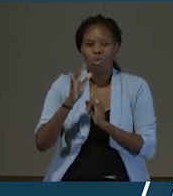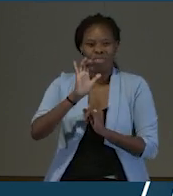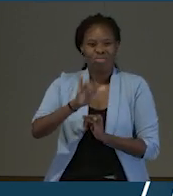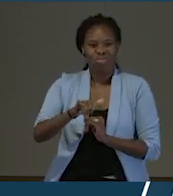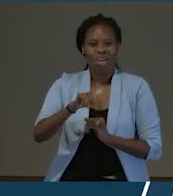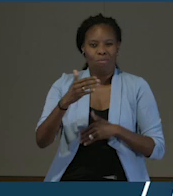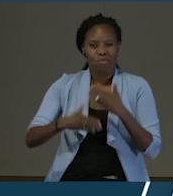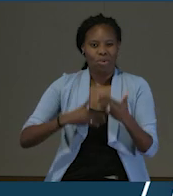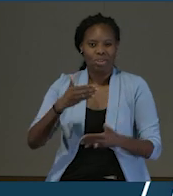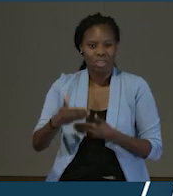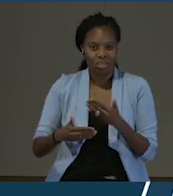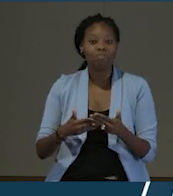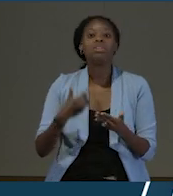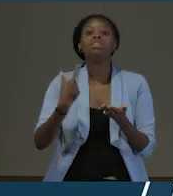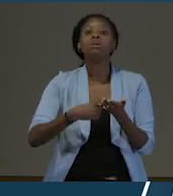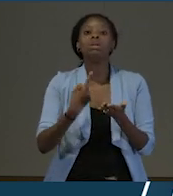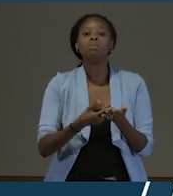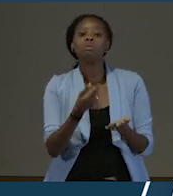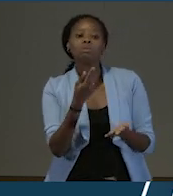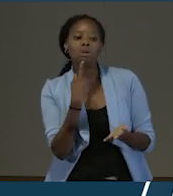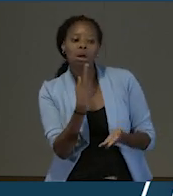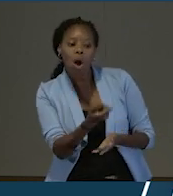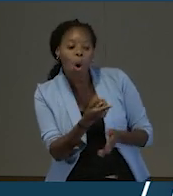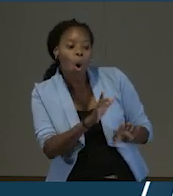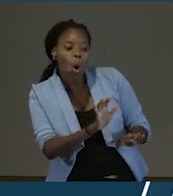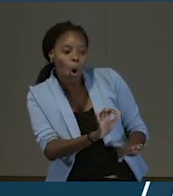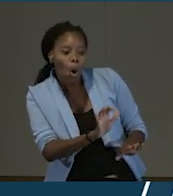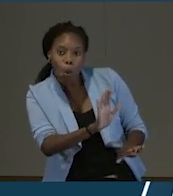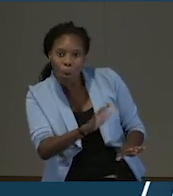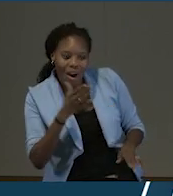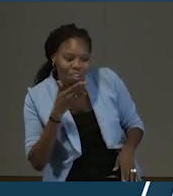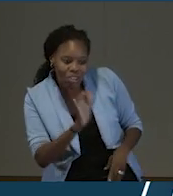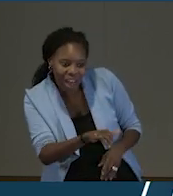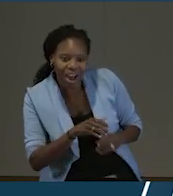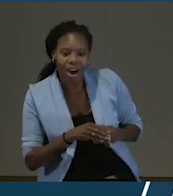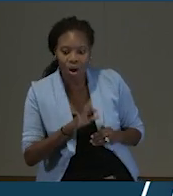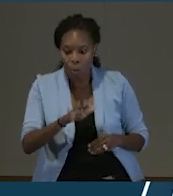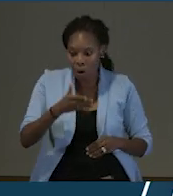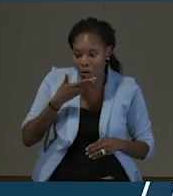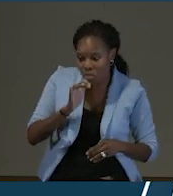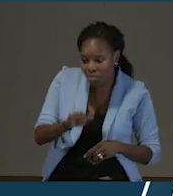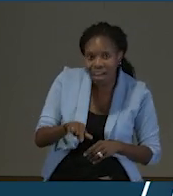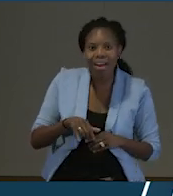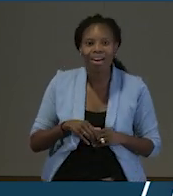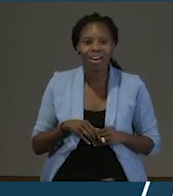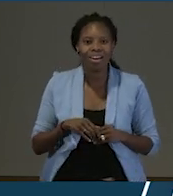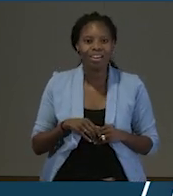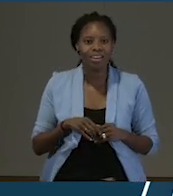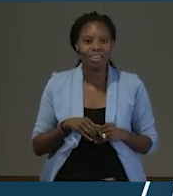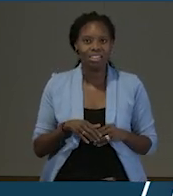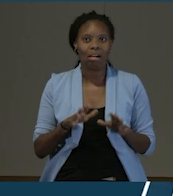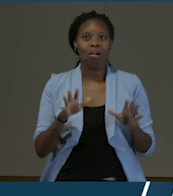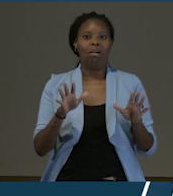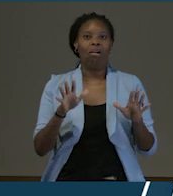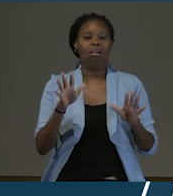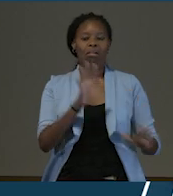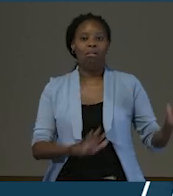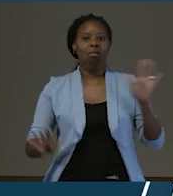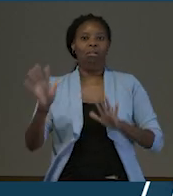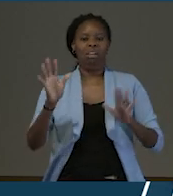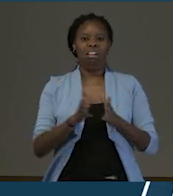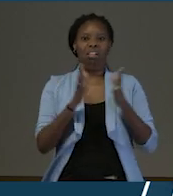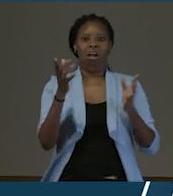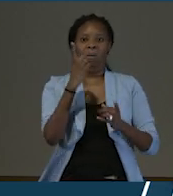So sometimes we're, what color is this? What color is that? What does this animal say? What does that animal say? It's overwhelming. It's a lot.